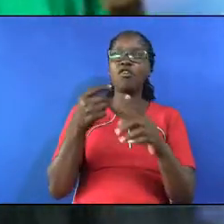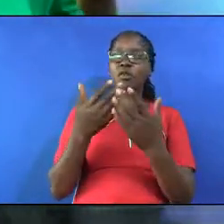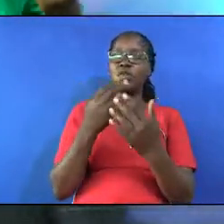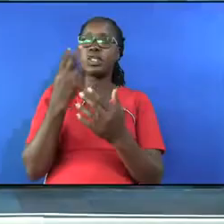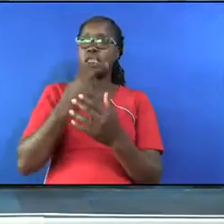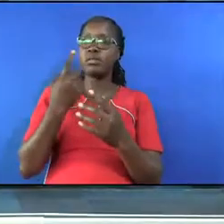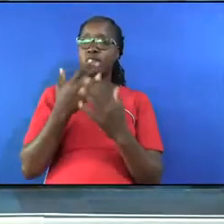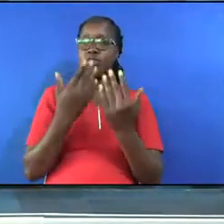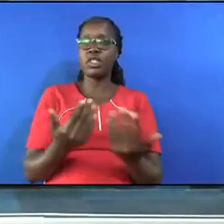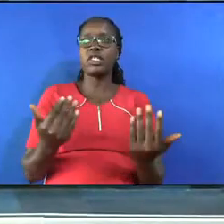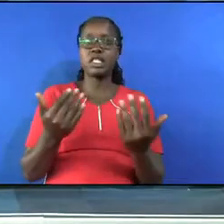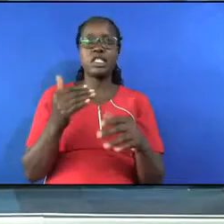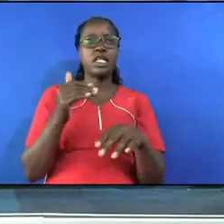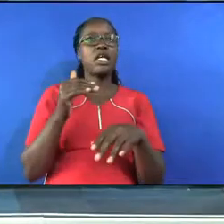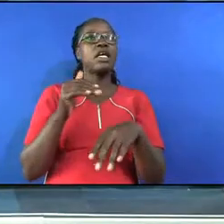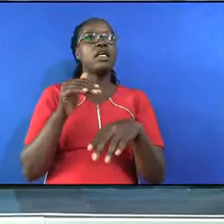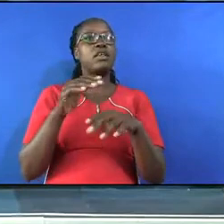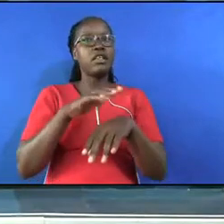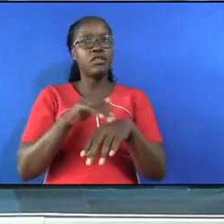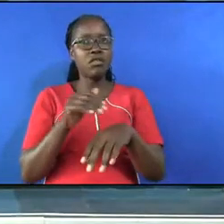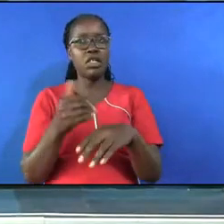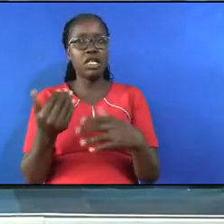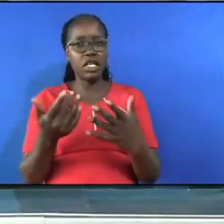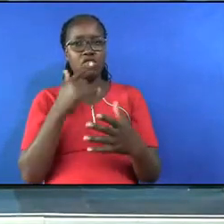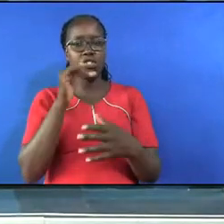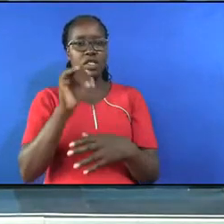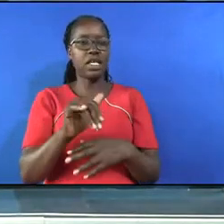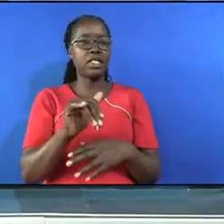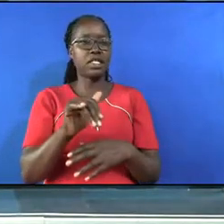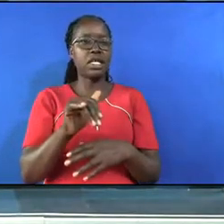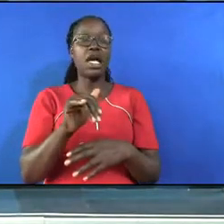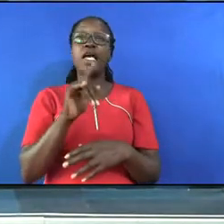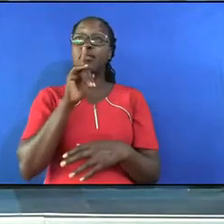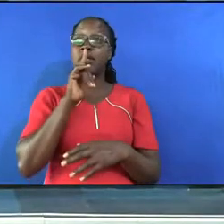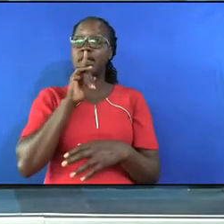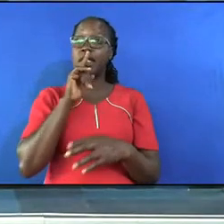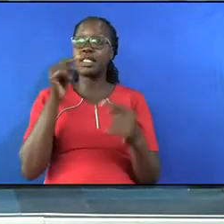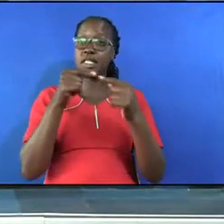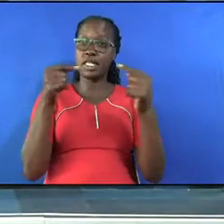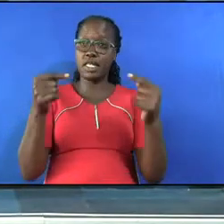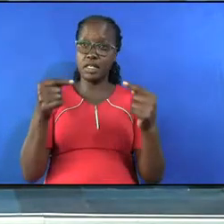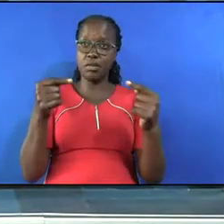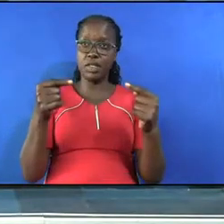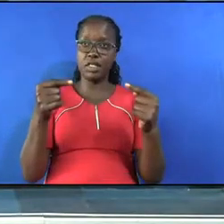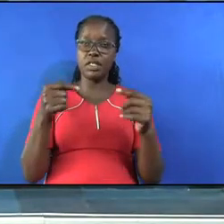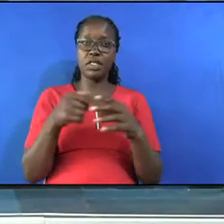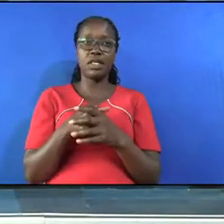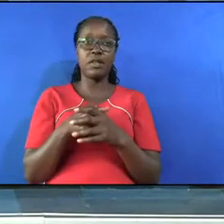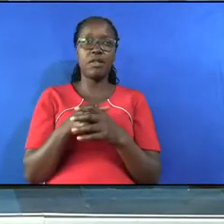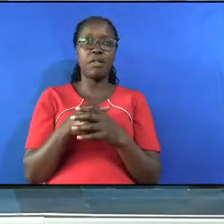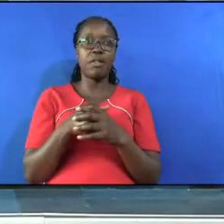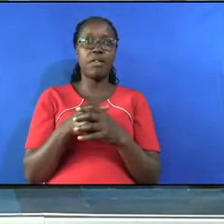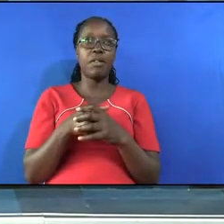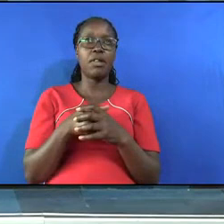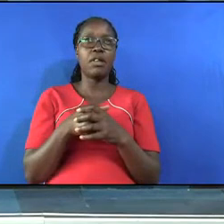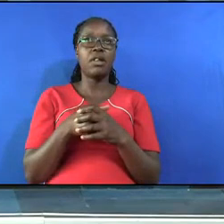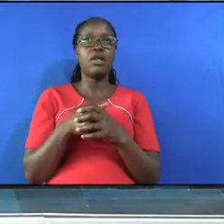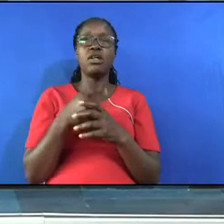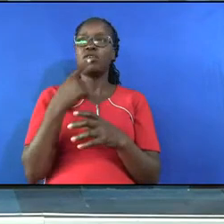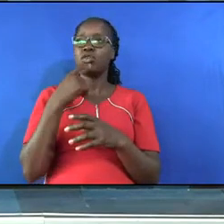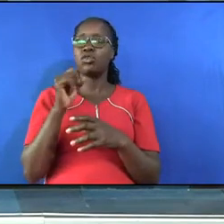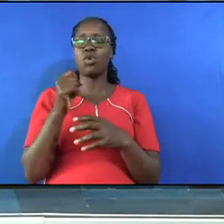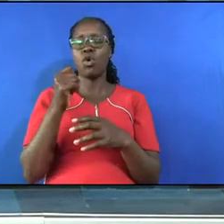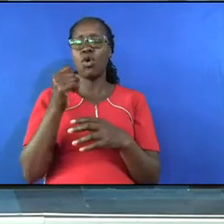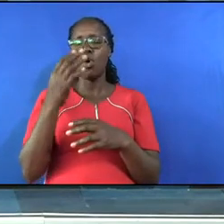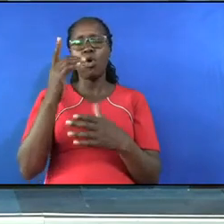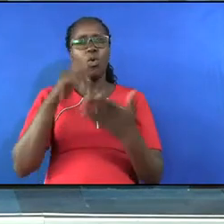lips of children, he called his praise so that he may silence his enemies. Amen? Amen, church? So